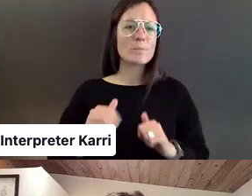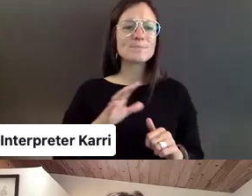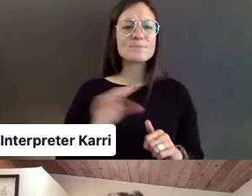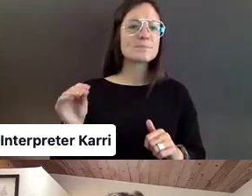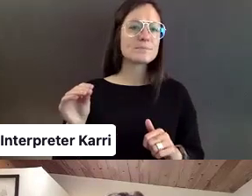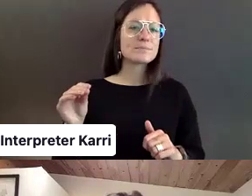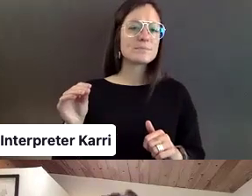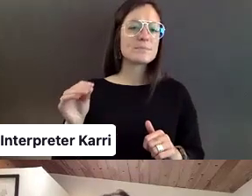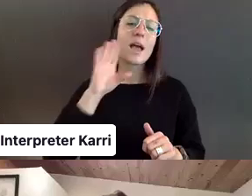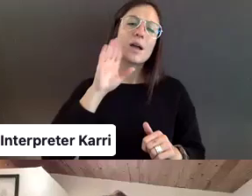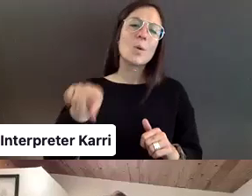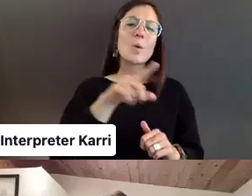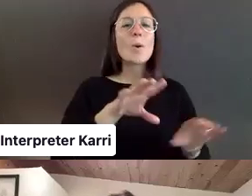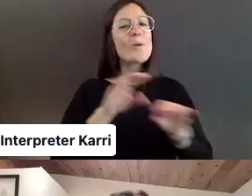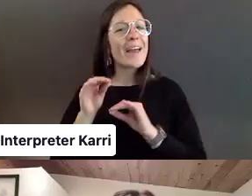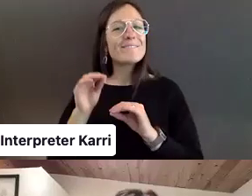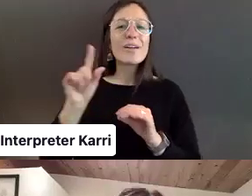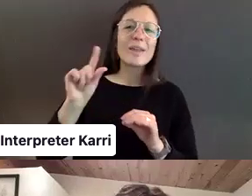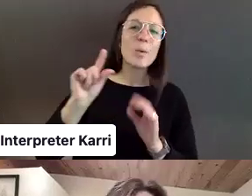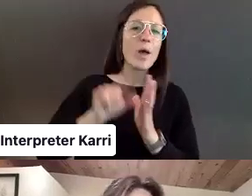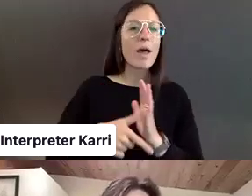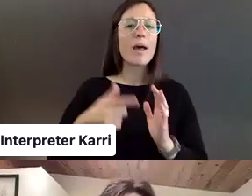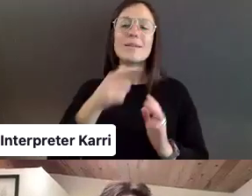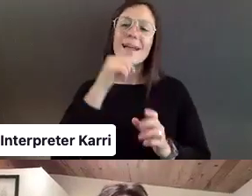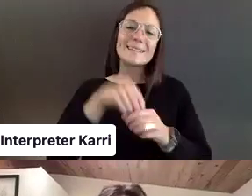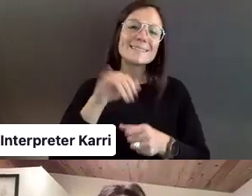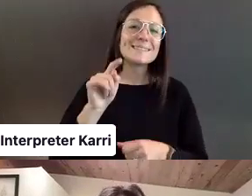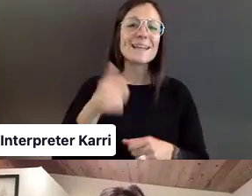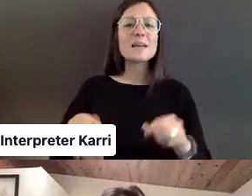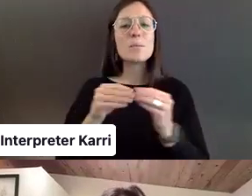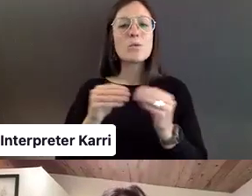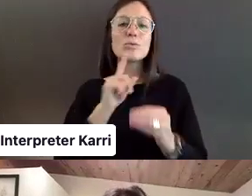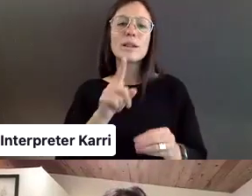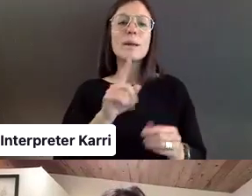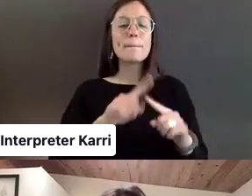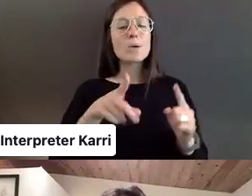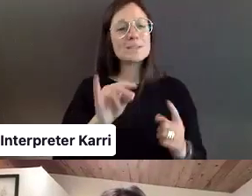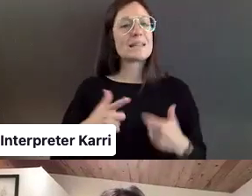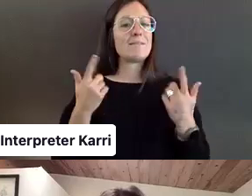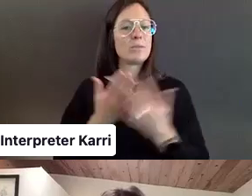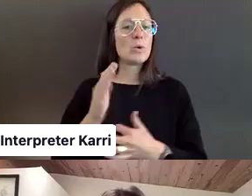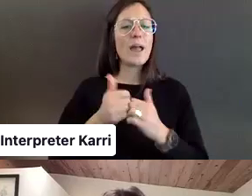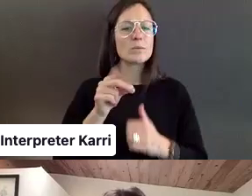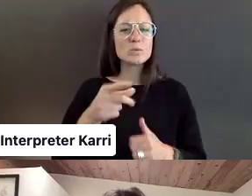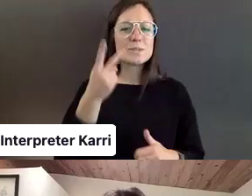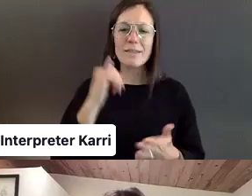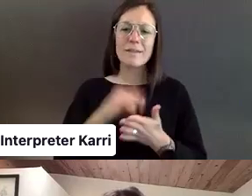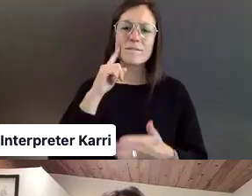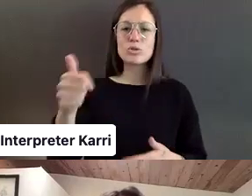having been away from it for a little while, having not being inside it anymore necessarily, but having lived through it? How do you see that for yourselves?